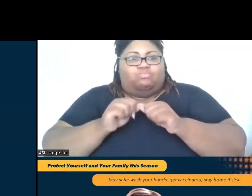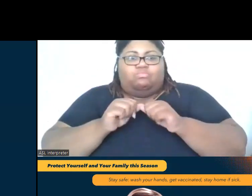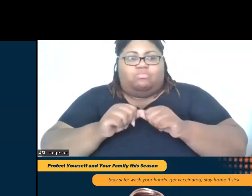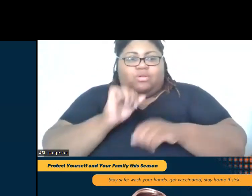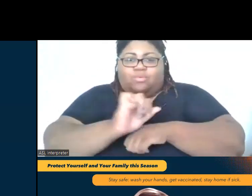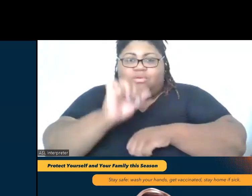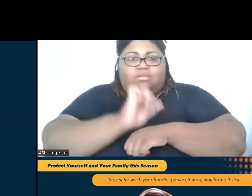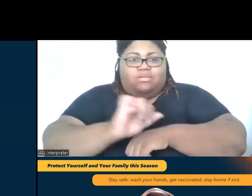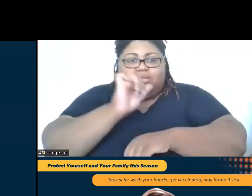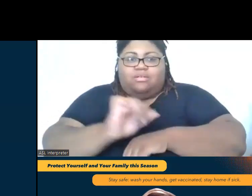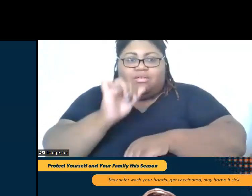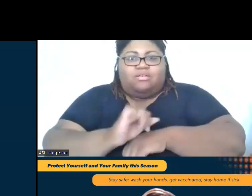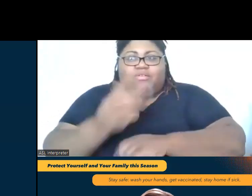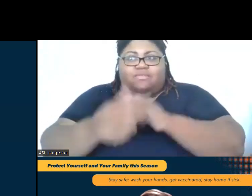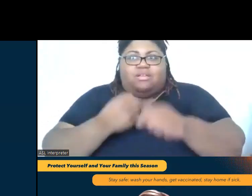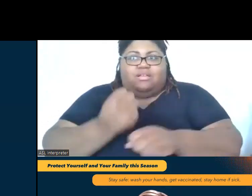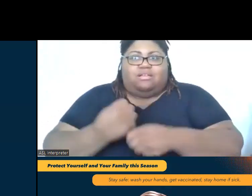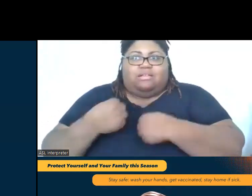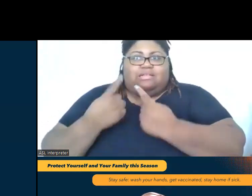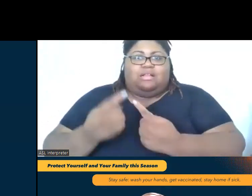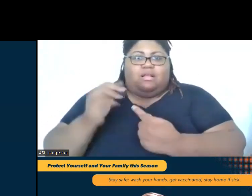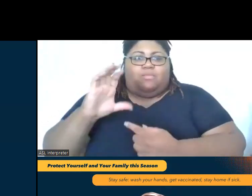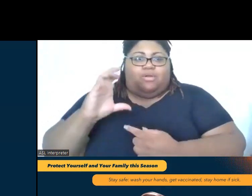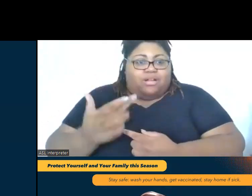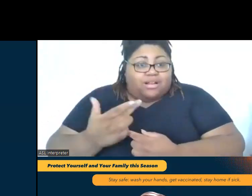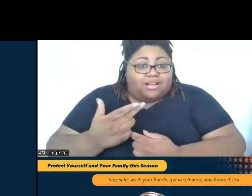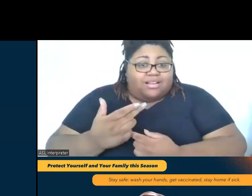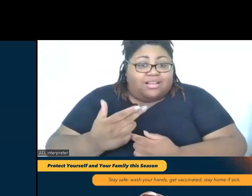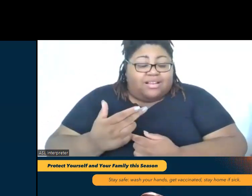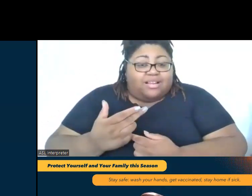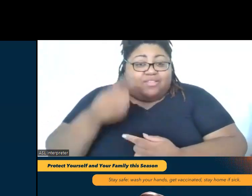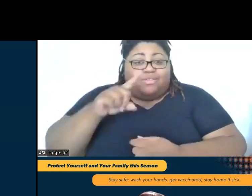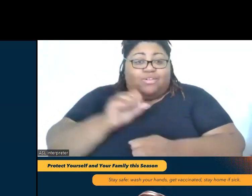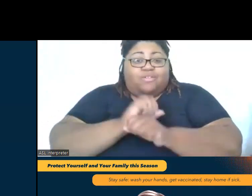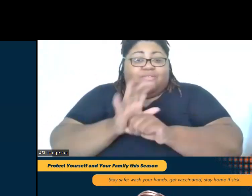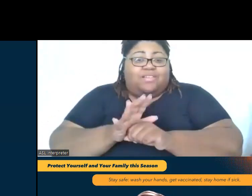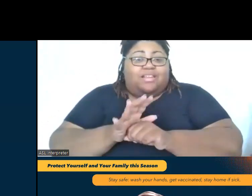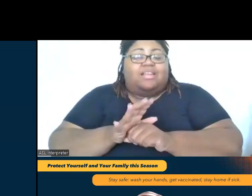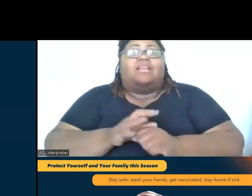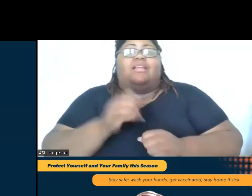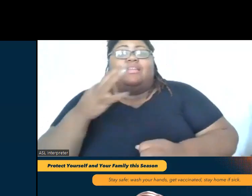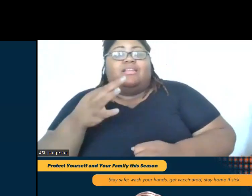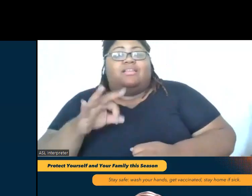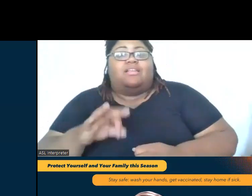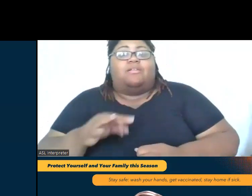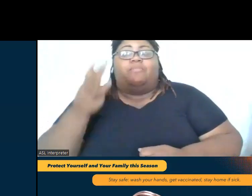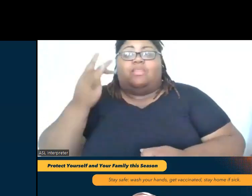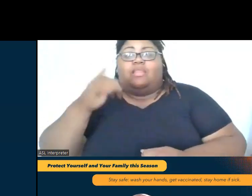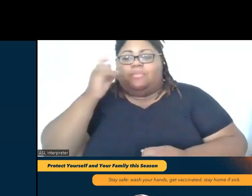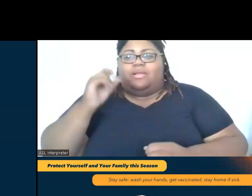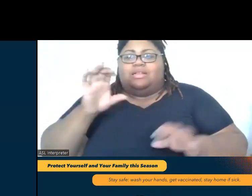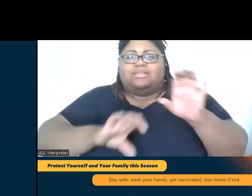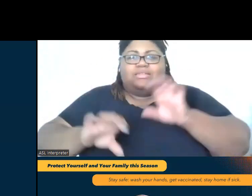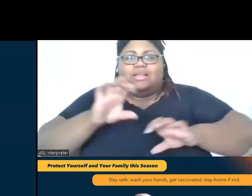March with the COVID-19 pandemic. And as the science and clinical recommendations